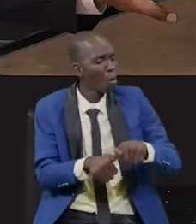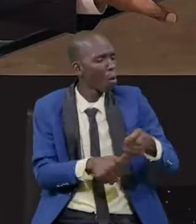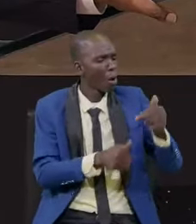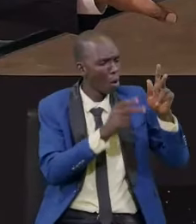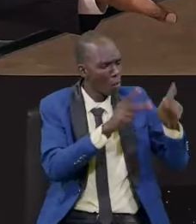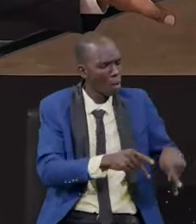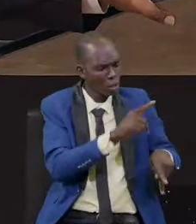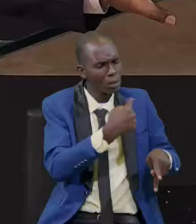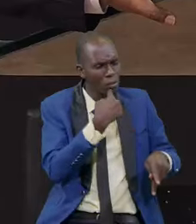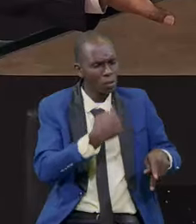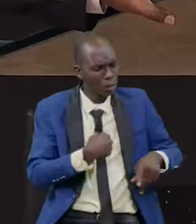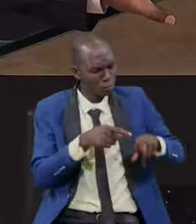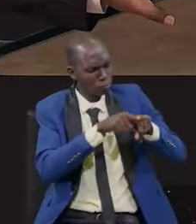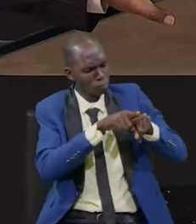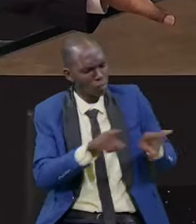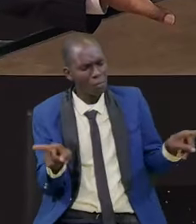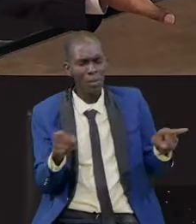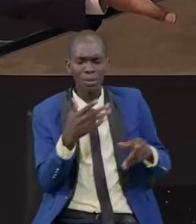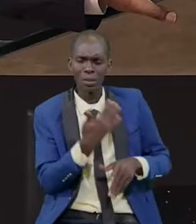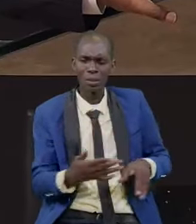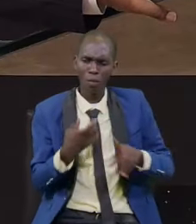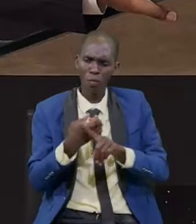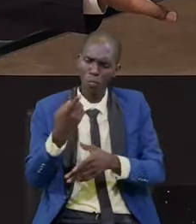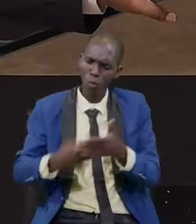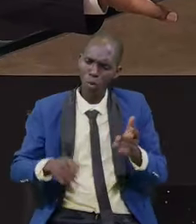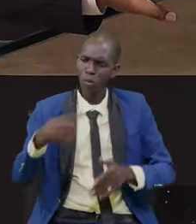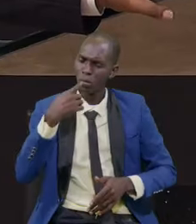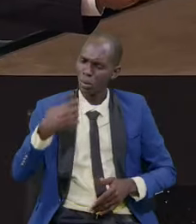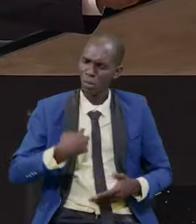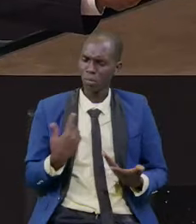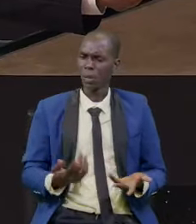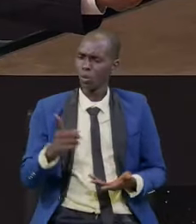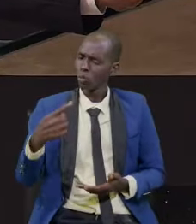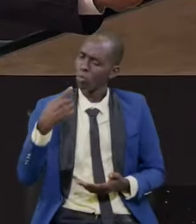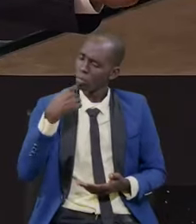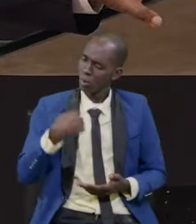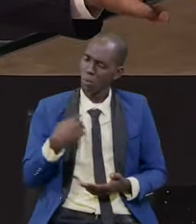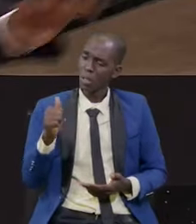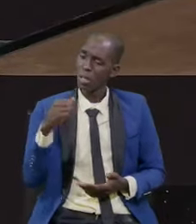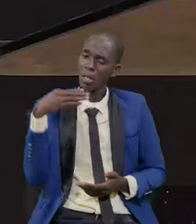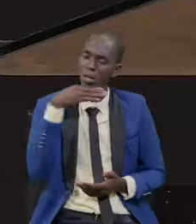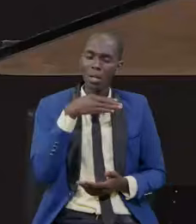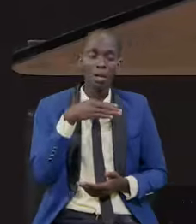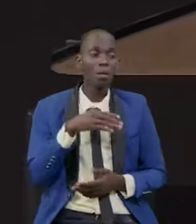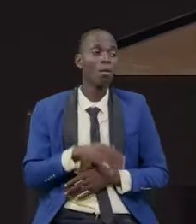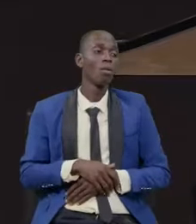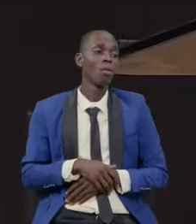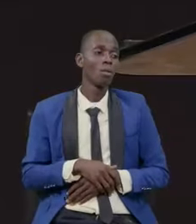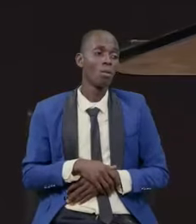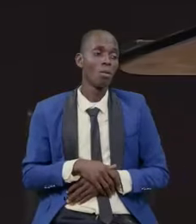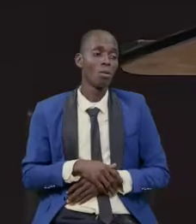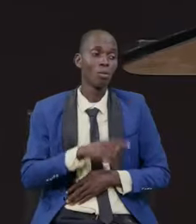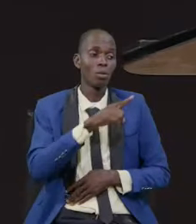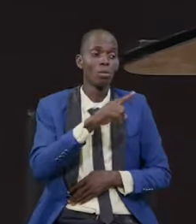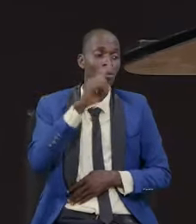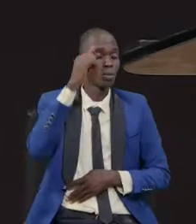he told me the real version of the story. You told me a lie. So you